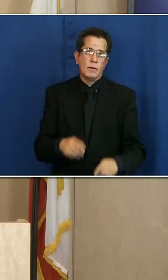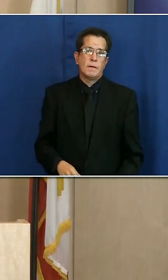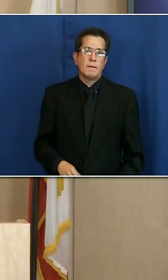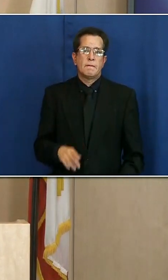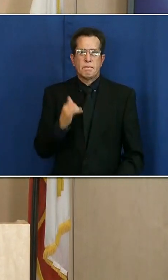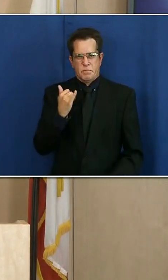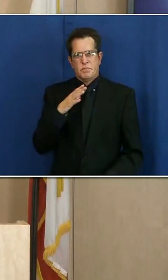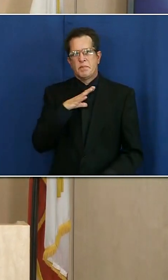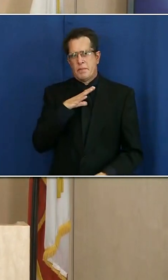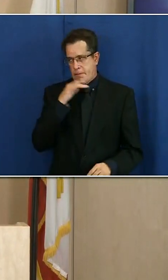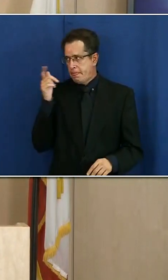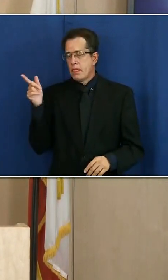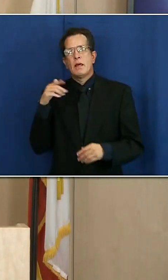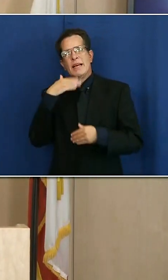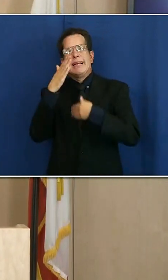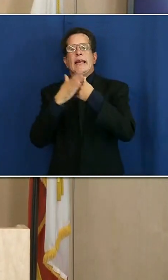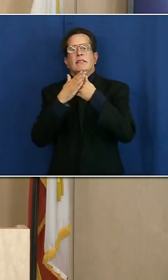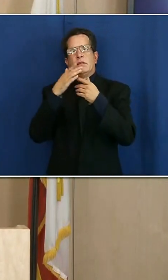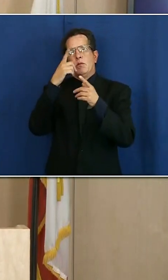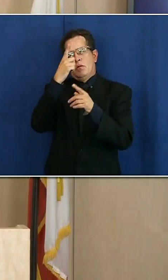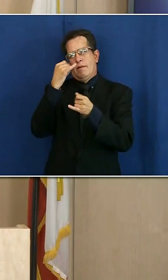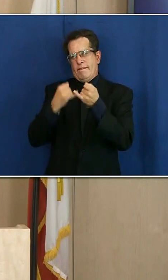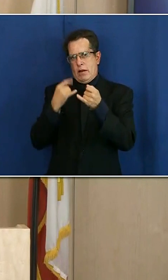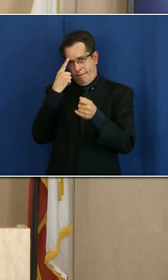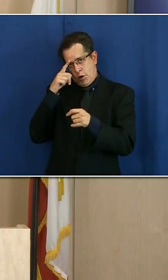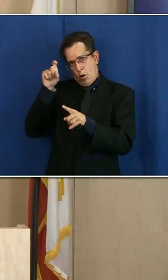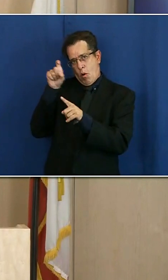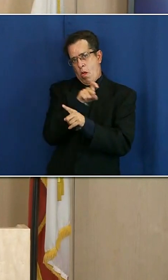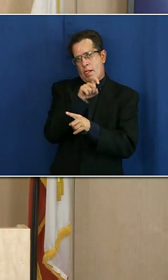Okay, we have one final call-in question.